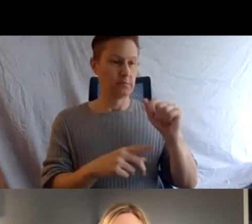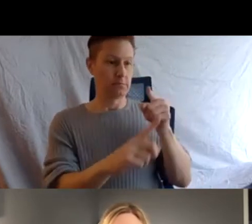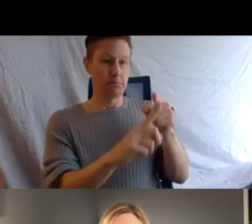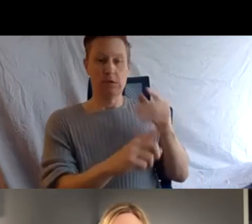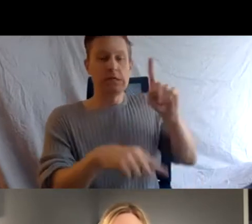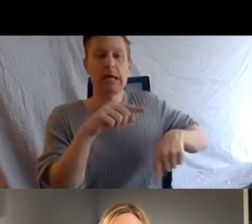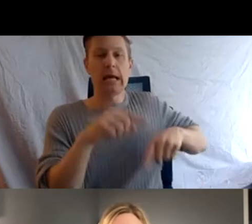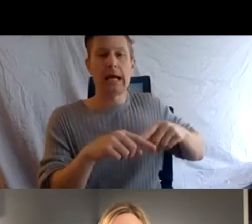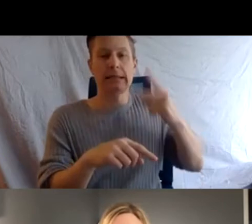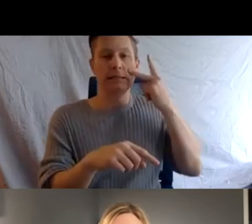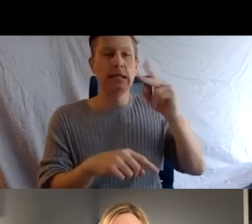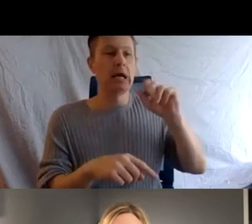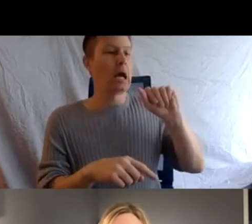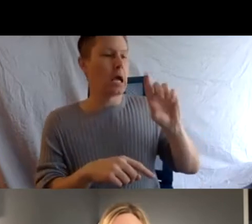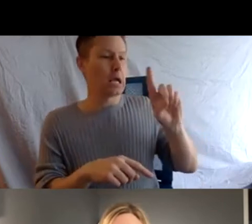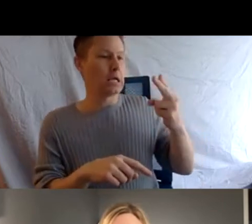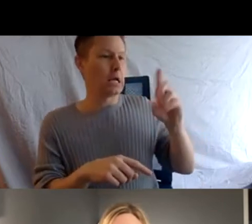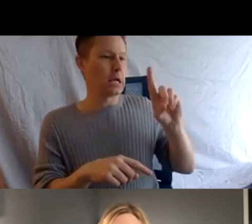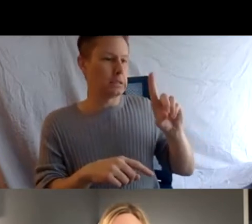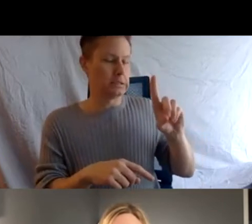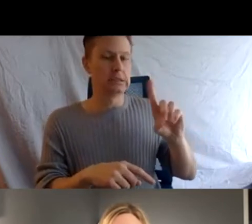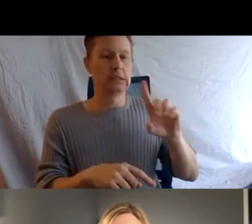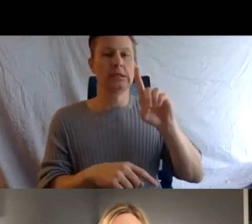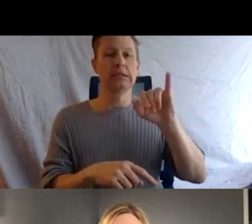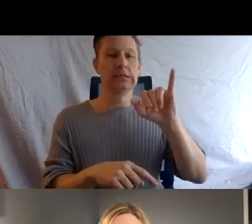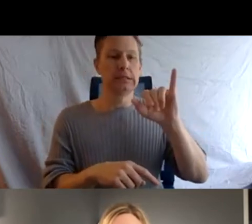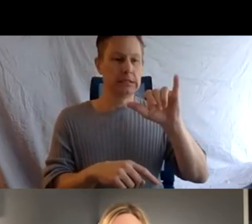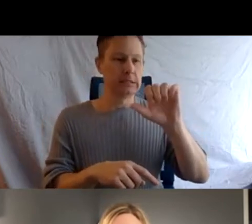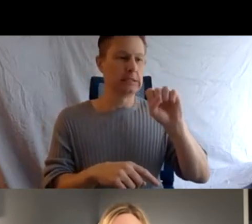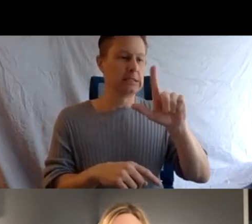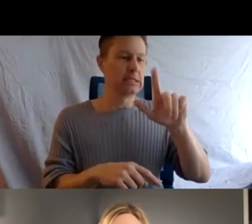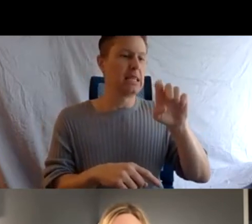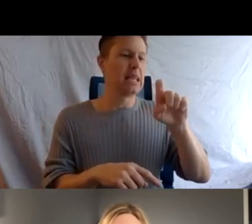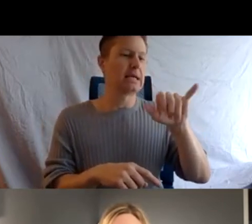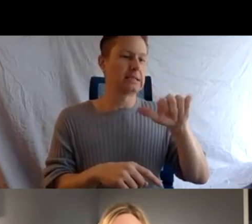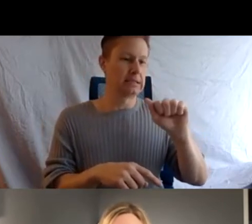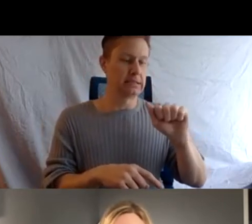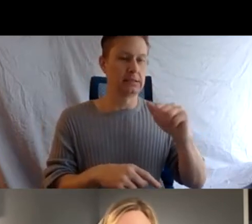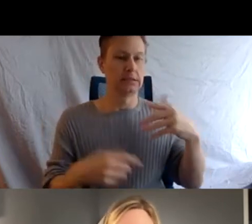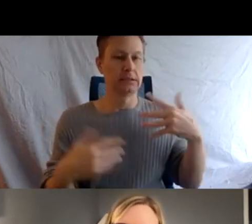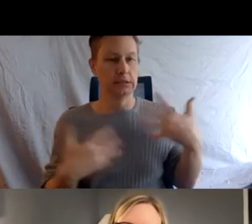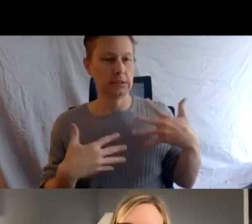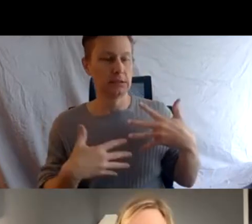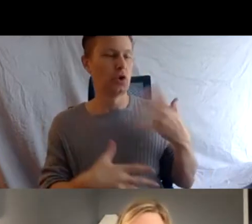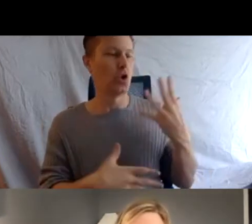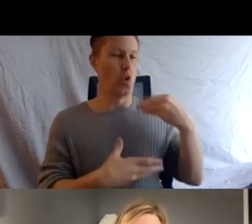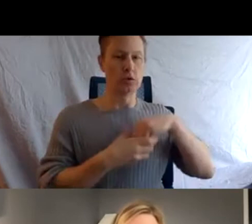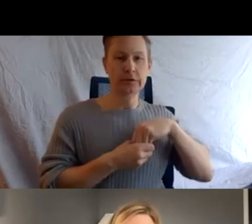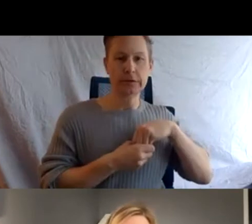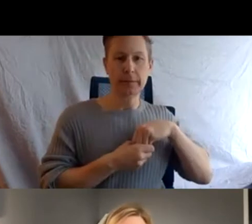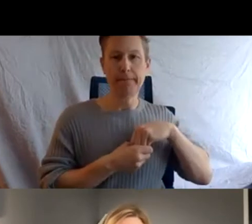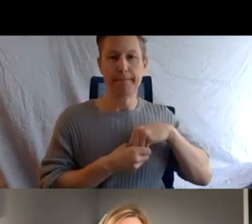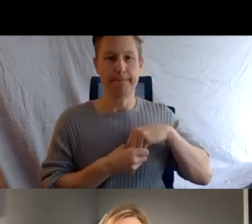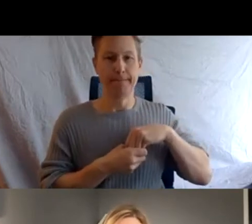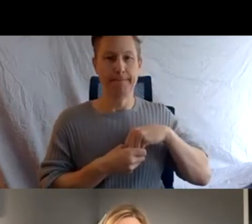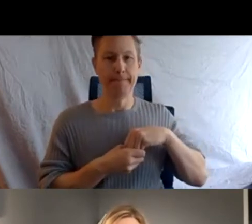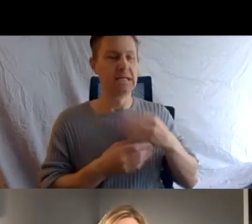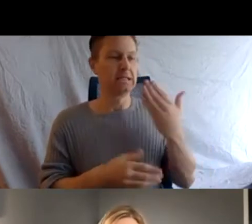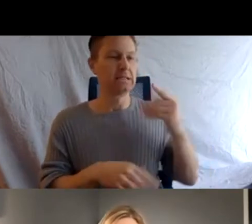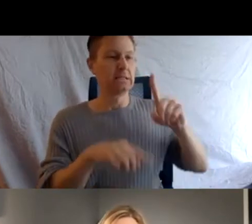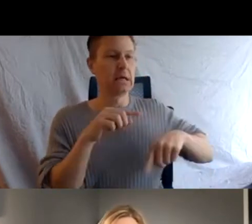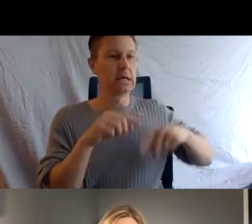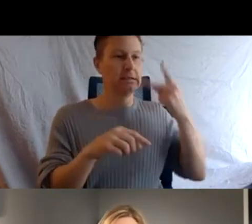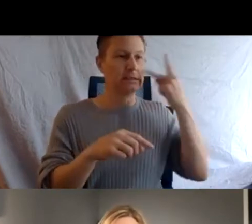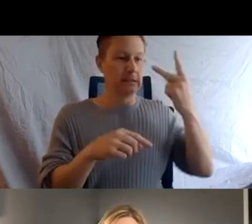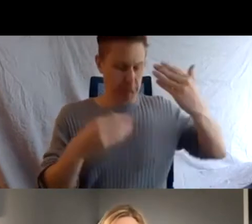like ADHD, dyslexia, anxiety, things like that, autism, things that you can't